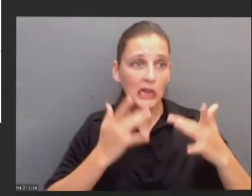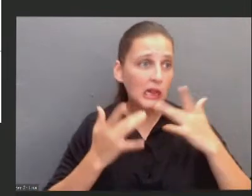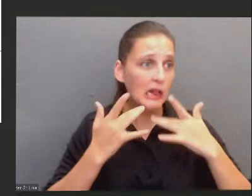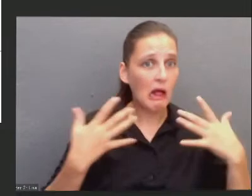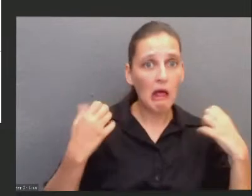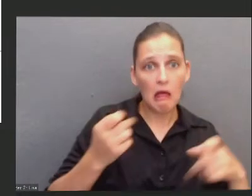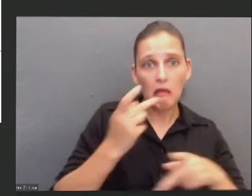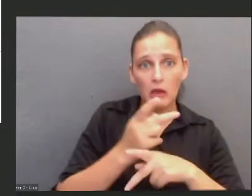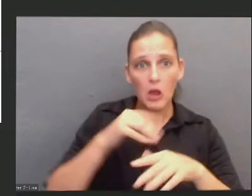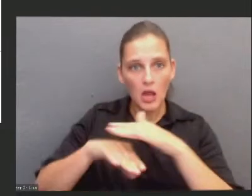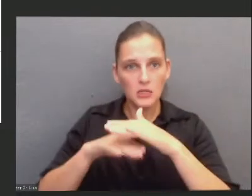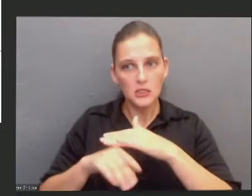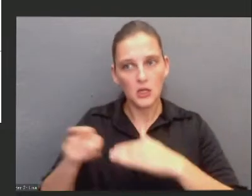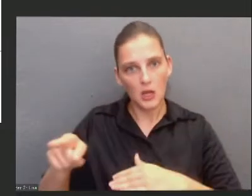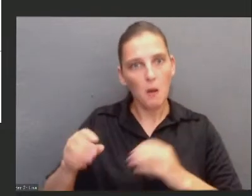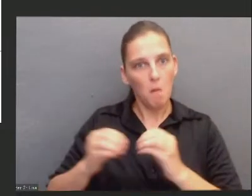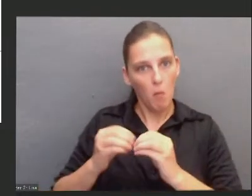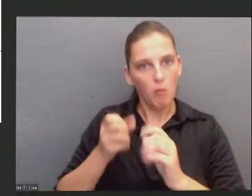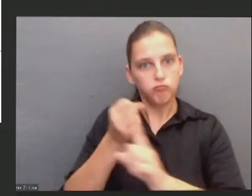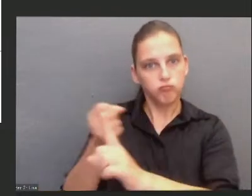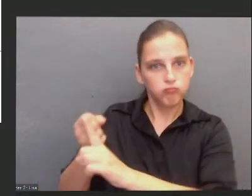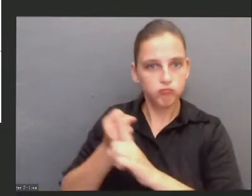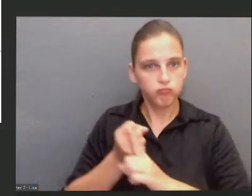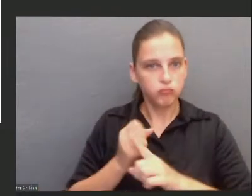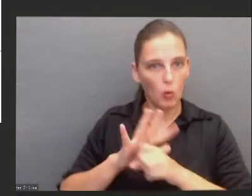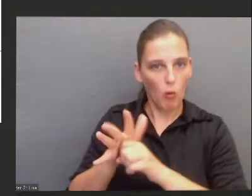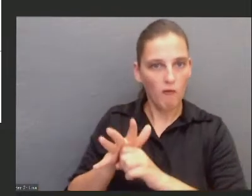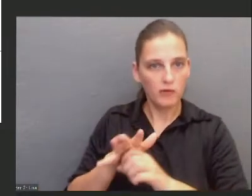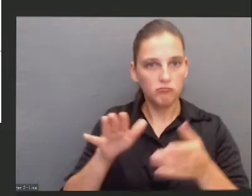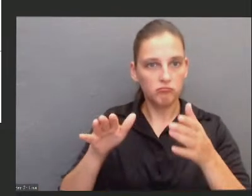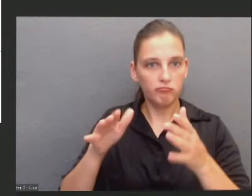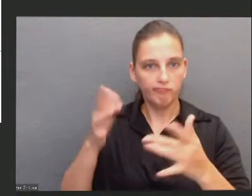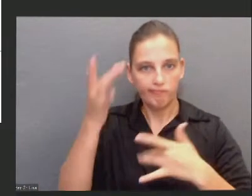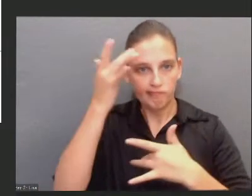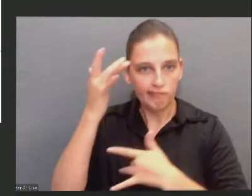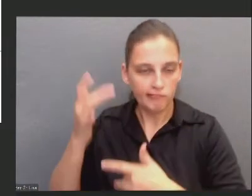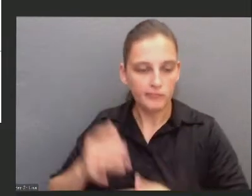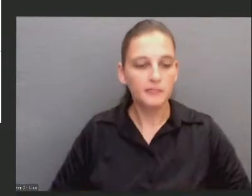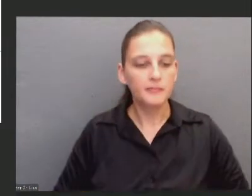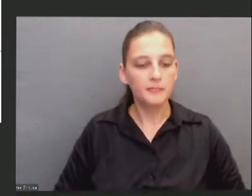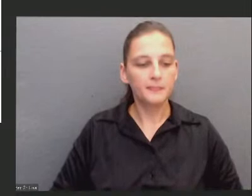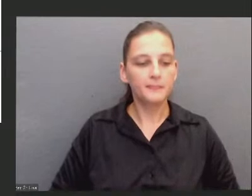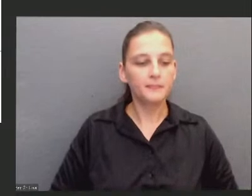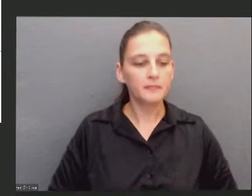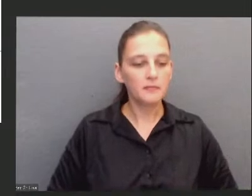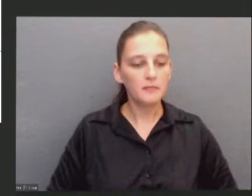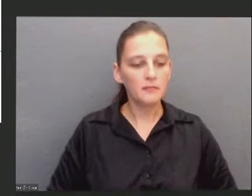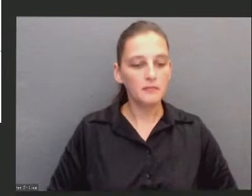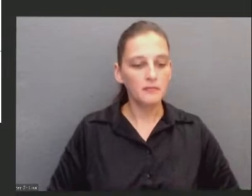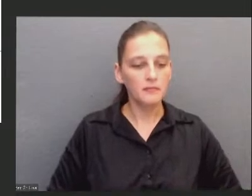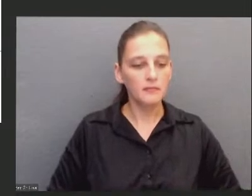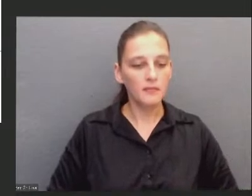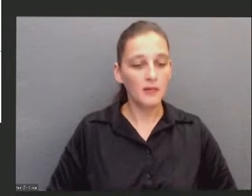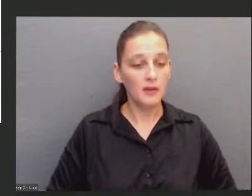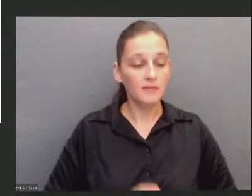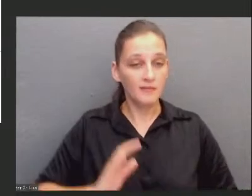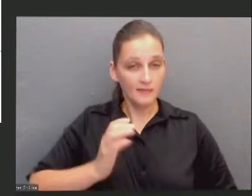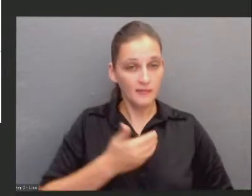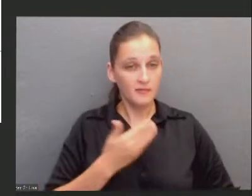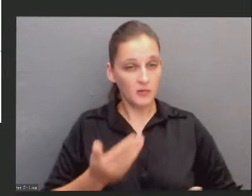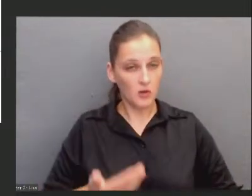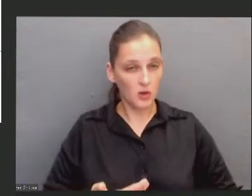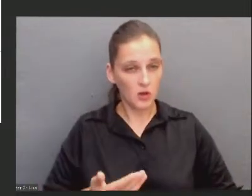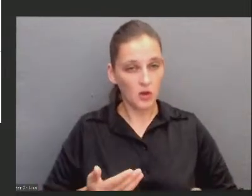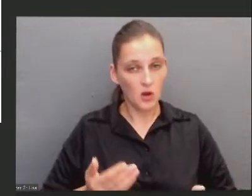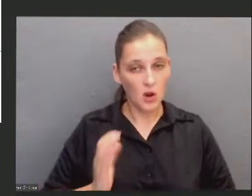disease. The recommendations are a result of months of effort, and we really tried to understand that